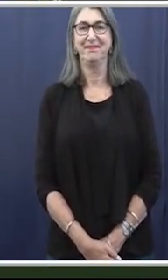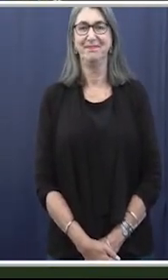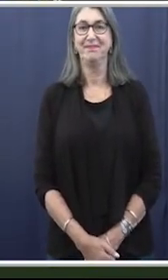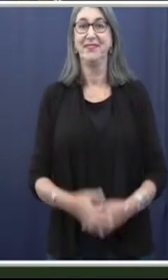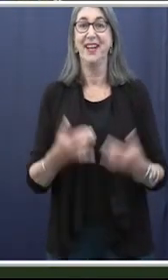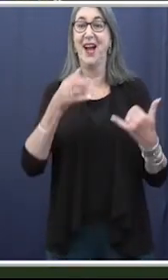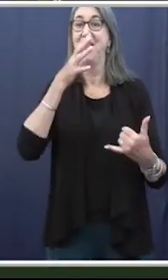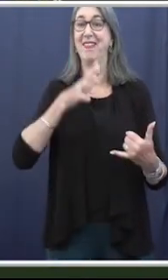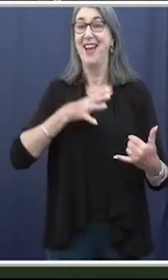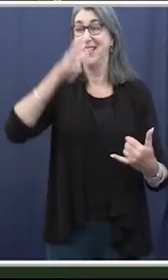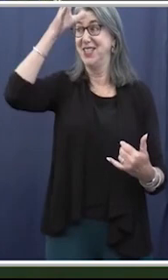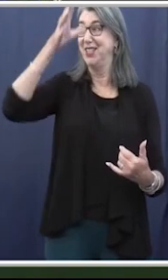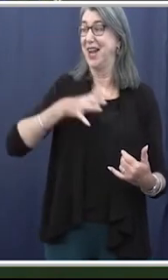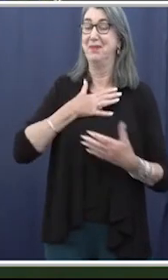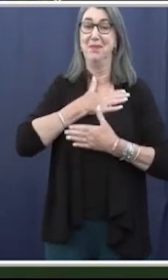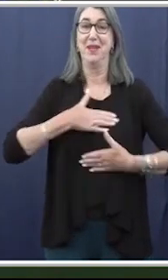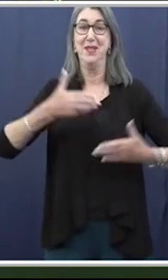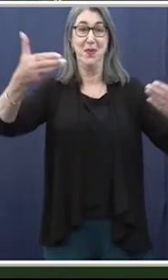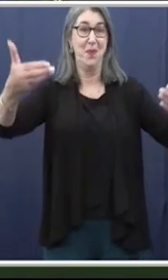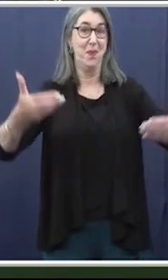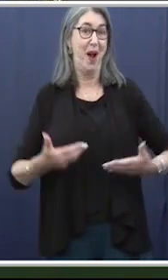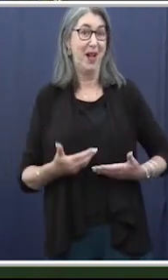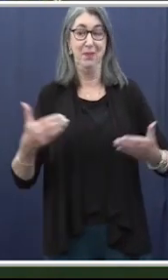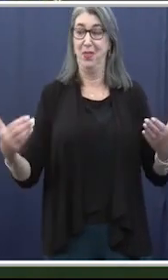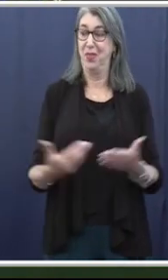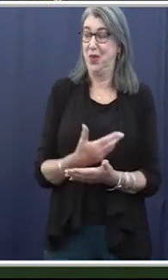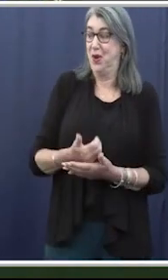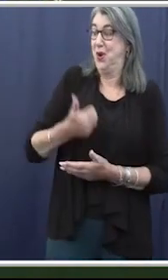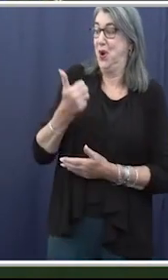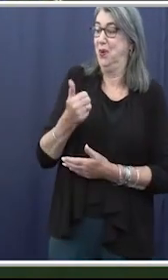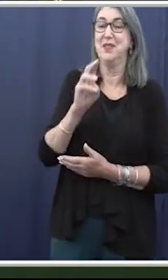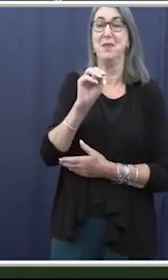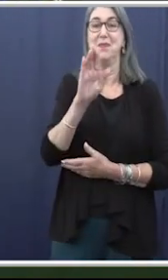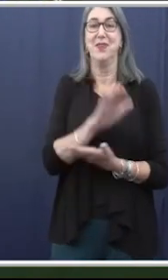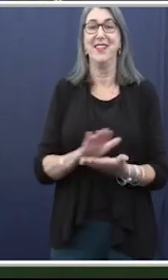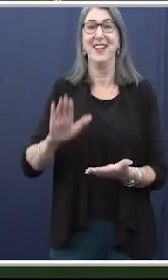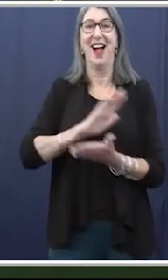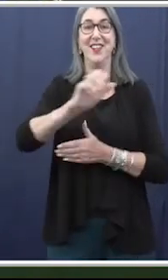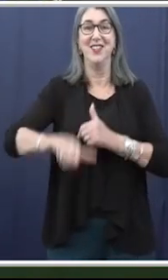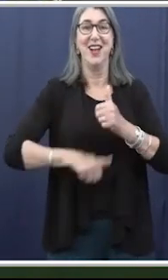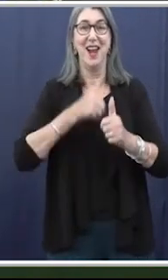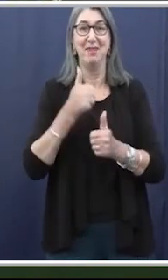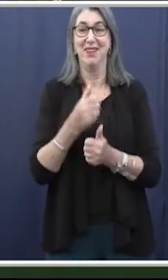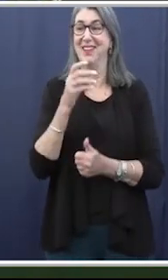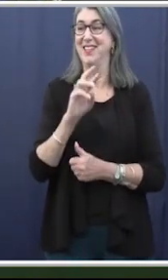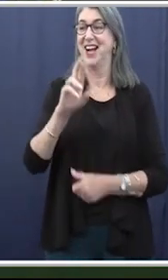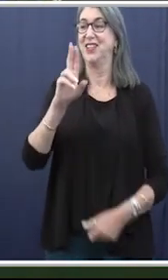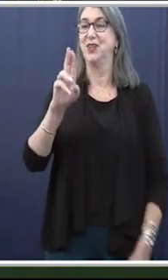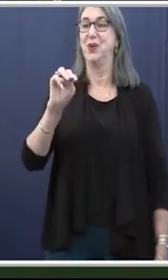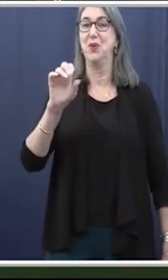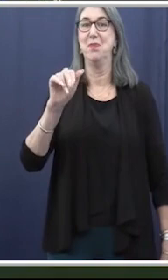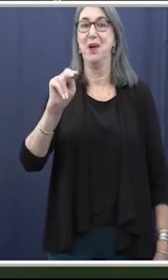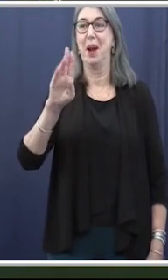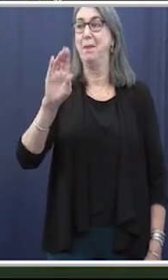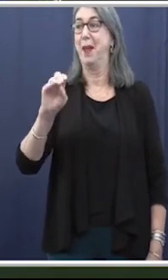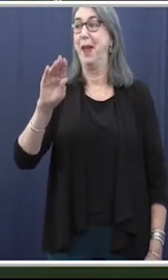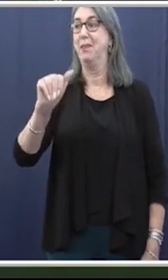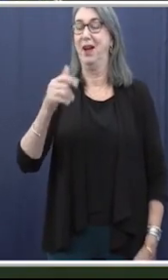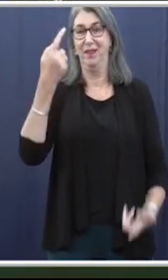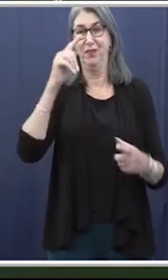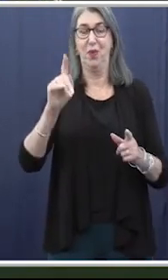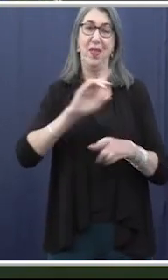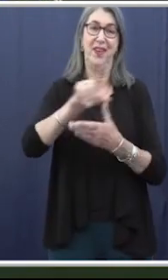Now, ladies and gentlemen, please welcome the newest Mercy College alumna, Dr. Umran Beba, to give